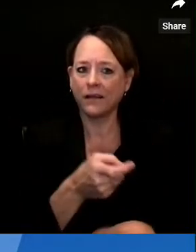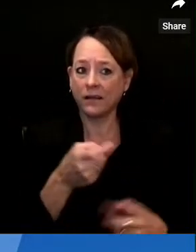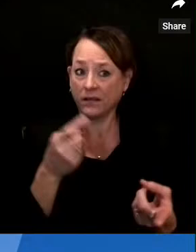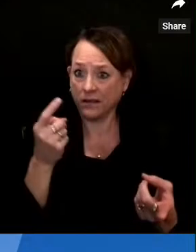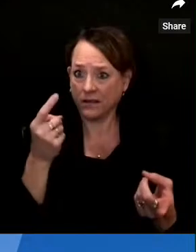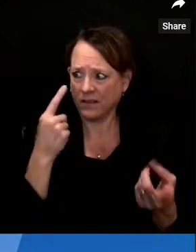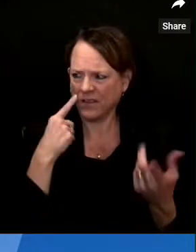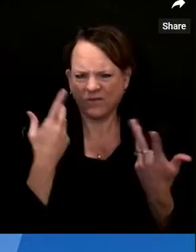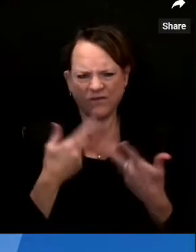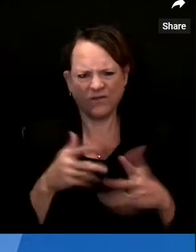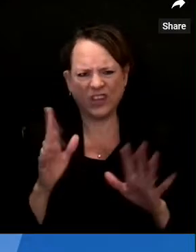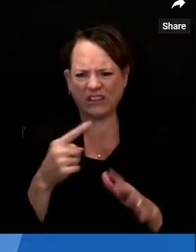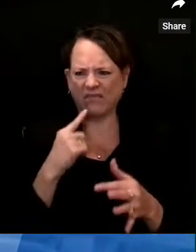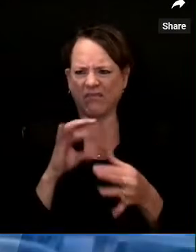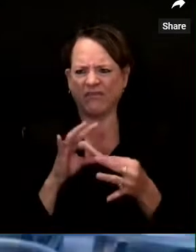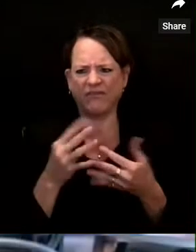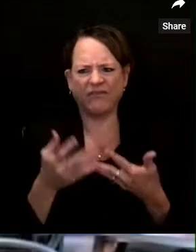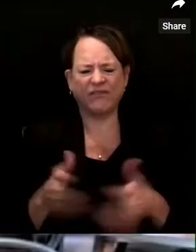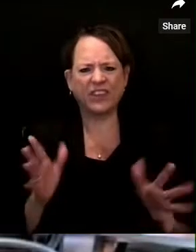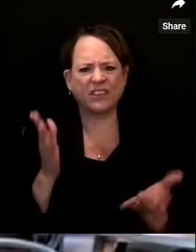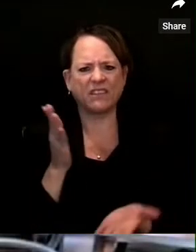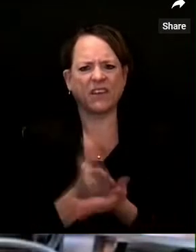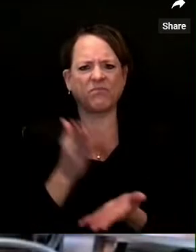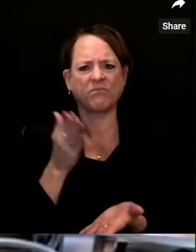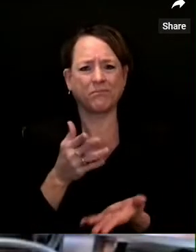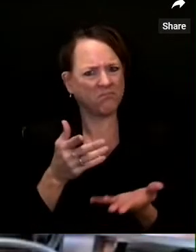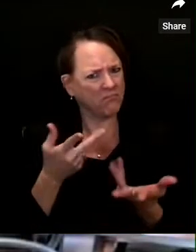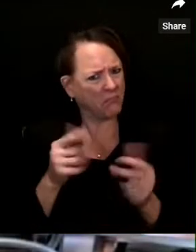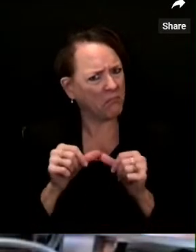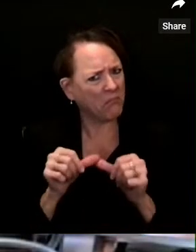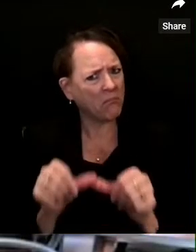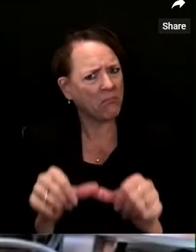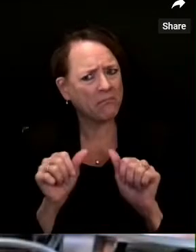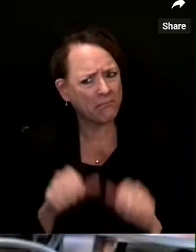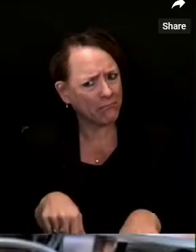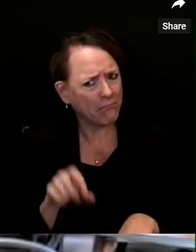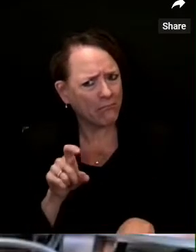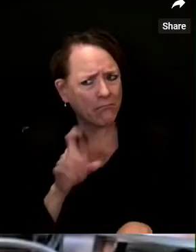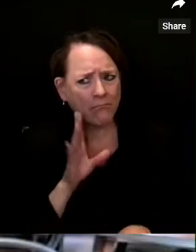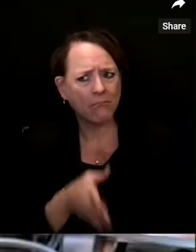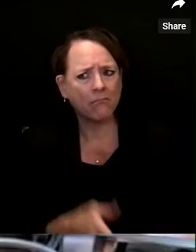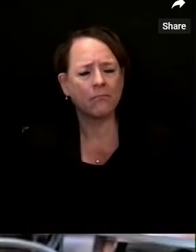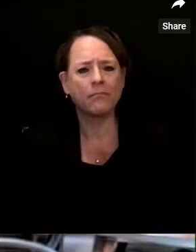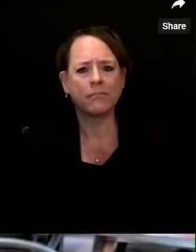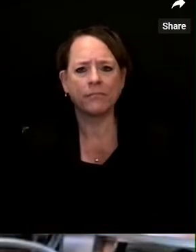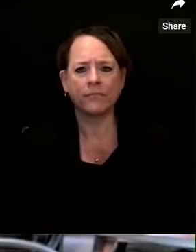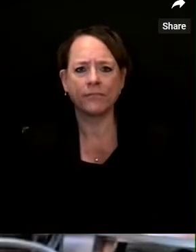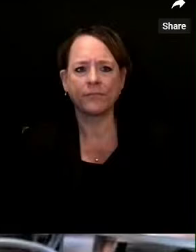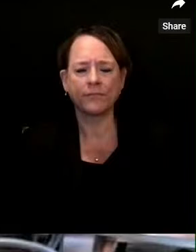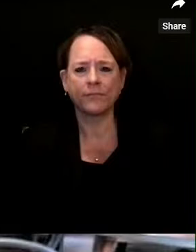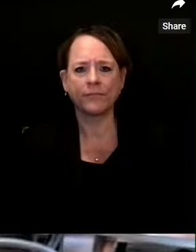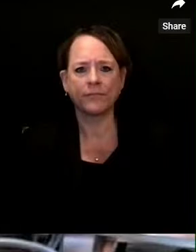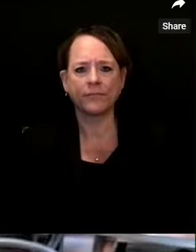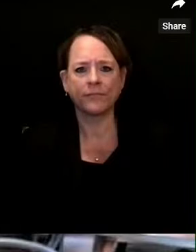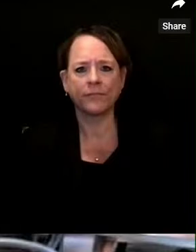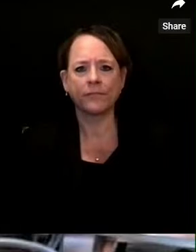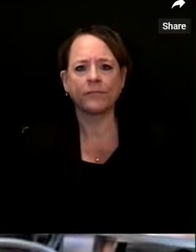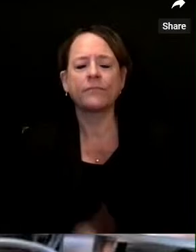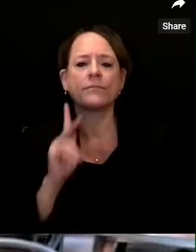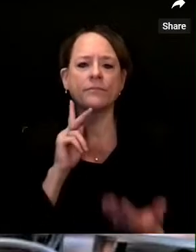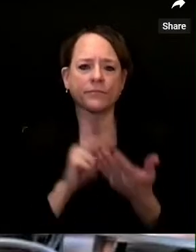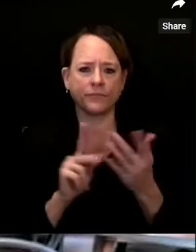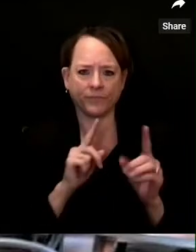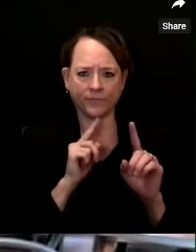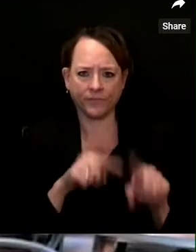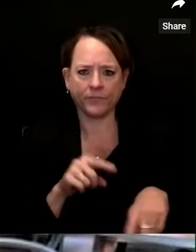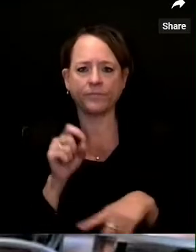Right, so we were really pleased with the response to the vaccine incentive program. We had over